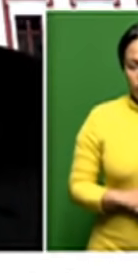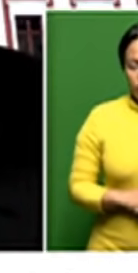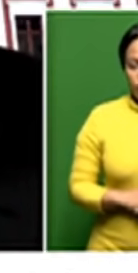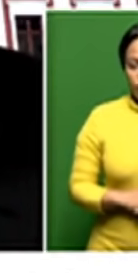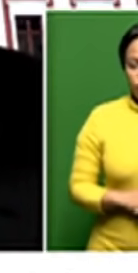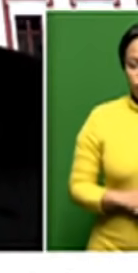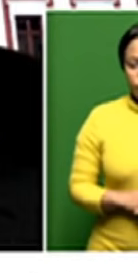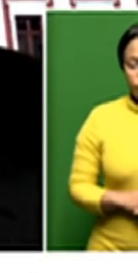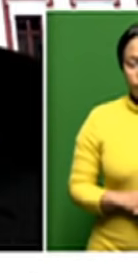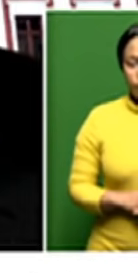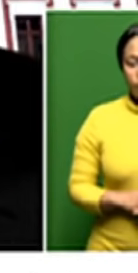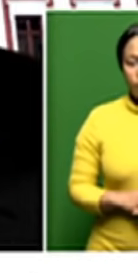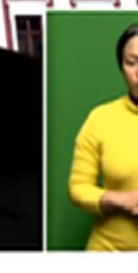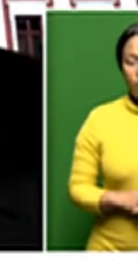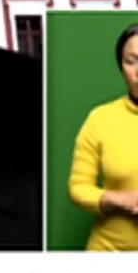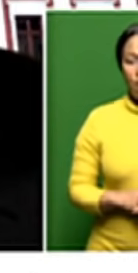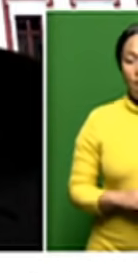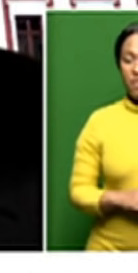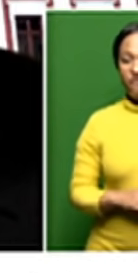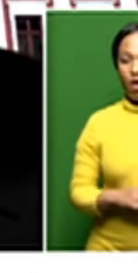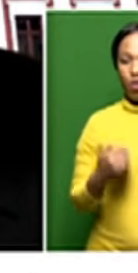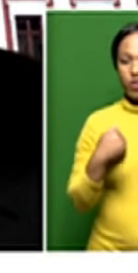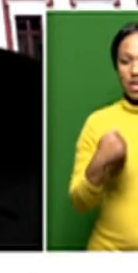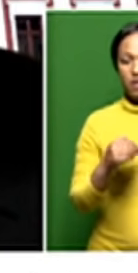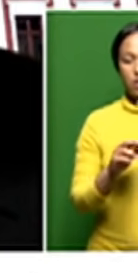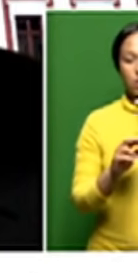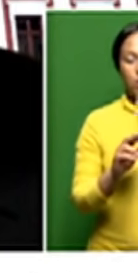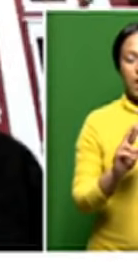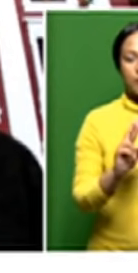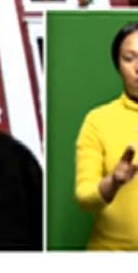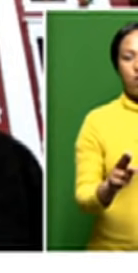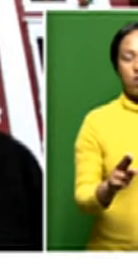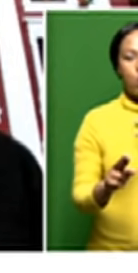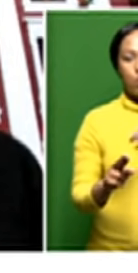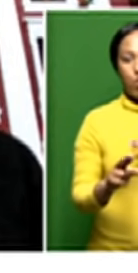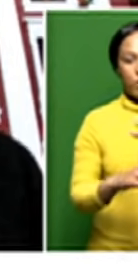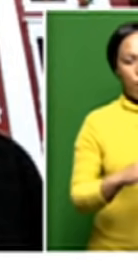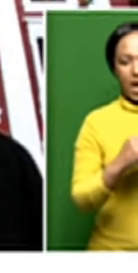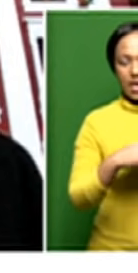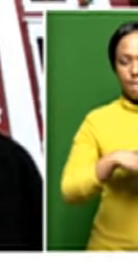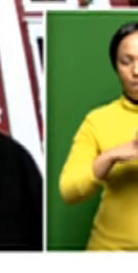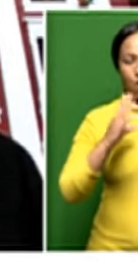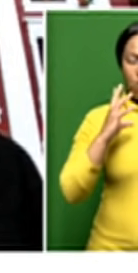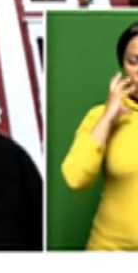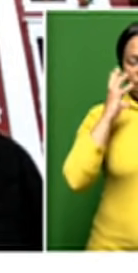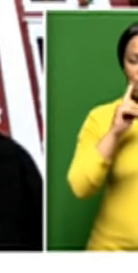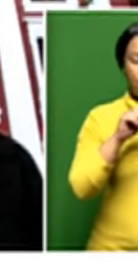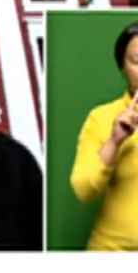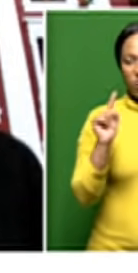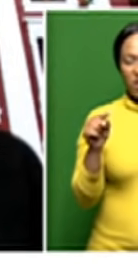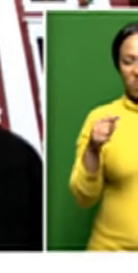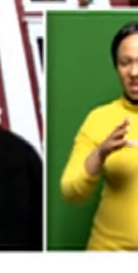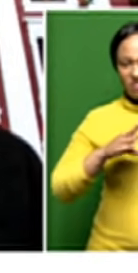Well, our initial response to that is that we don't want to add to the confusion that was caused, but to say that it's completely